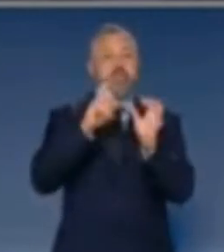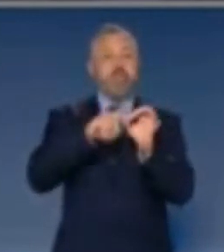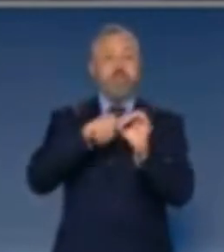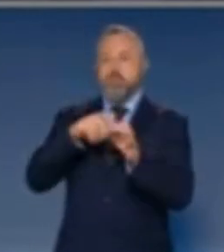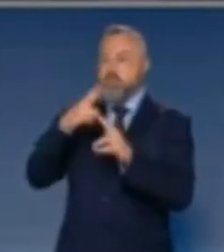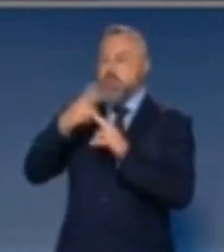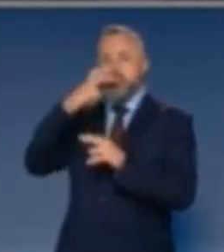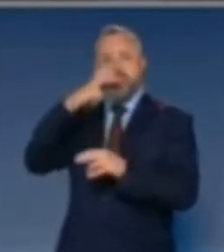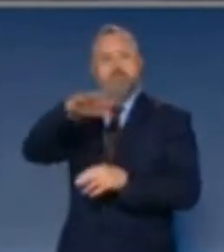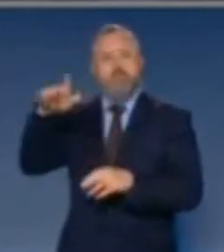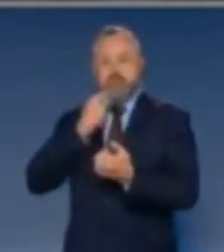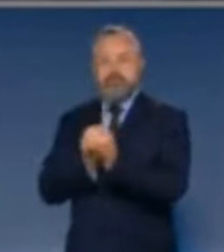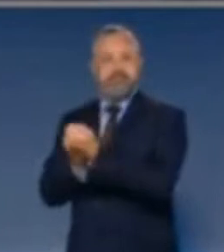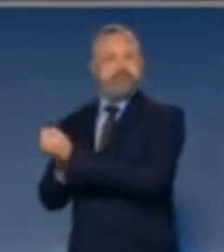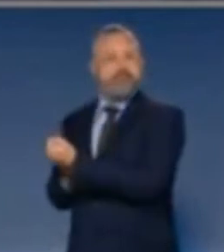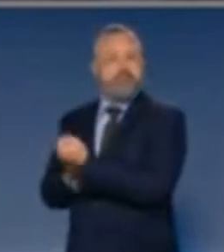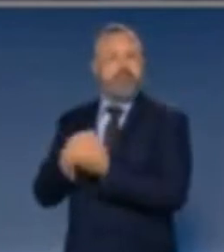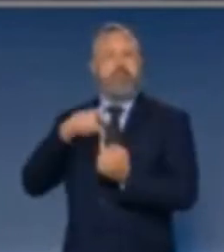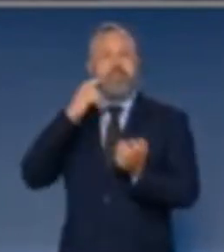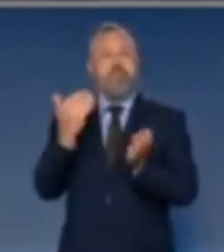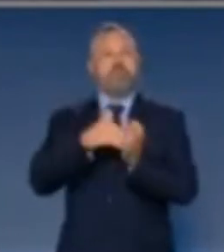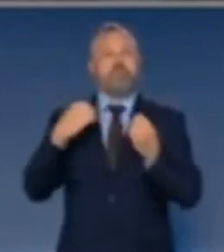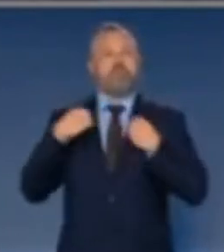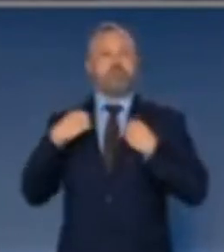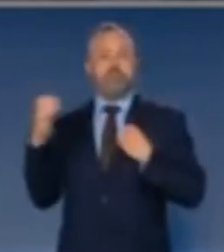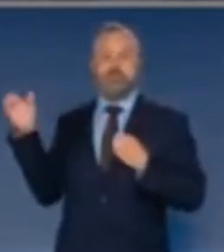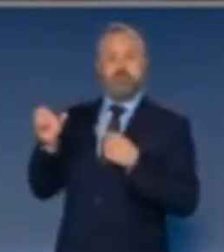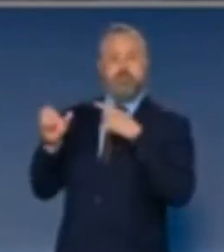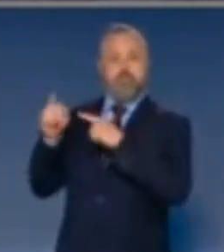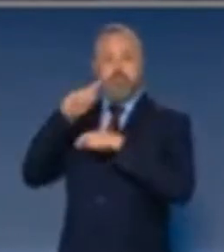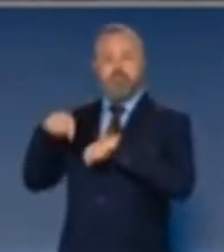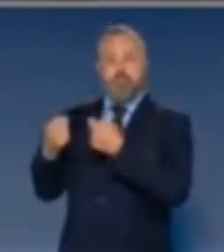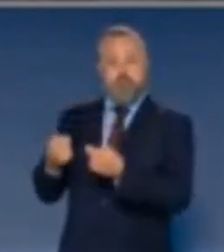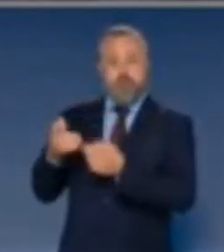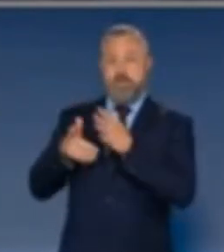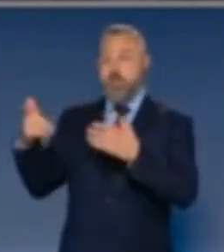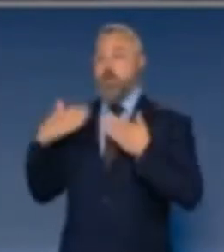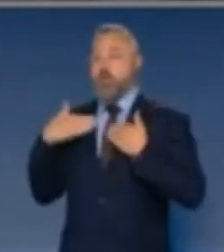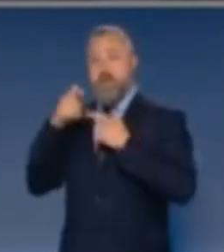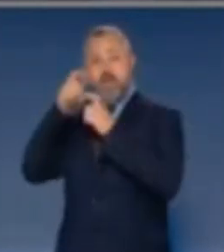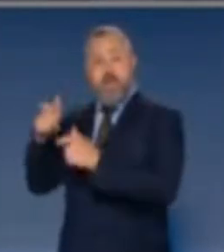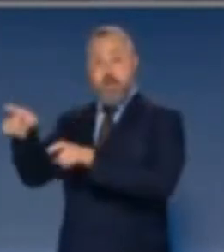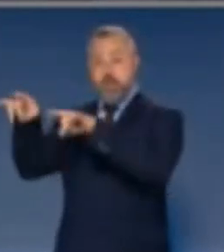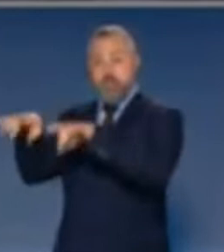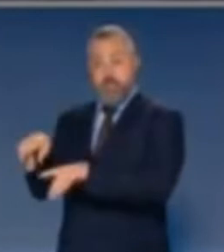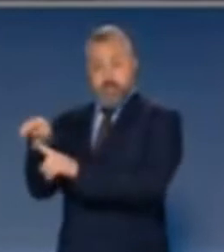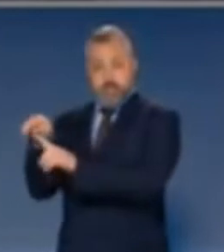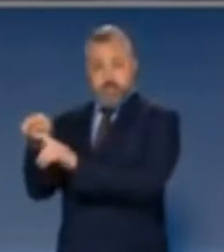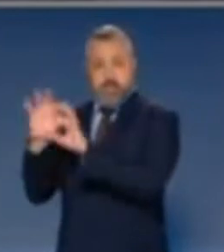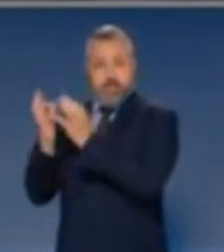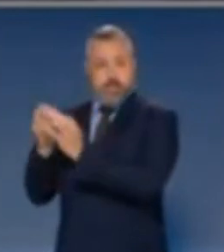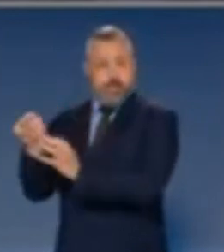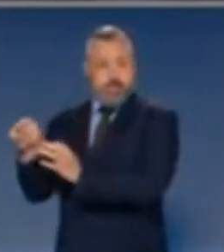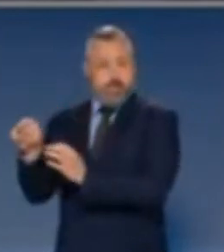on an additional provider. This particular provider, Healthcare Australia, operates under contract in those